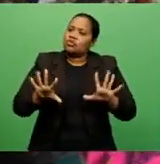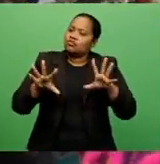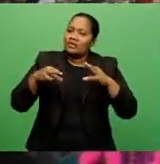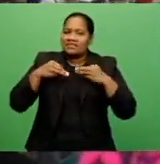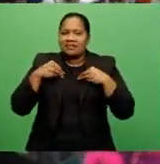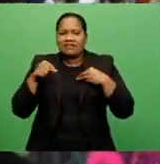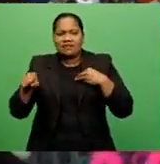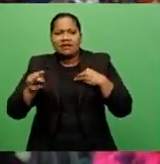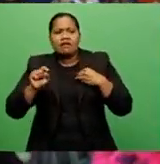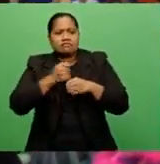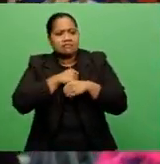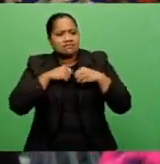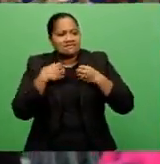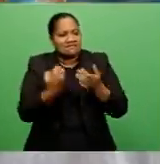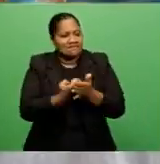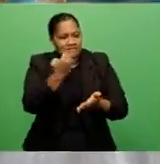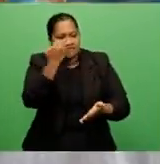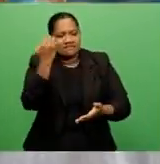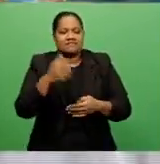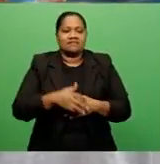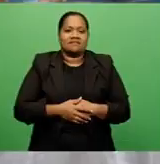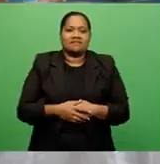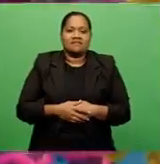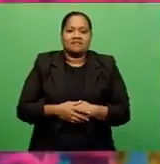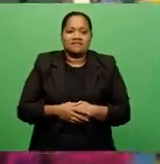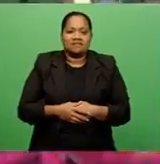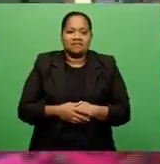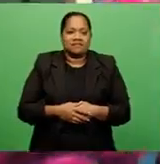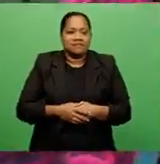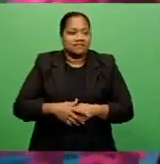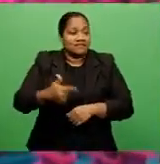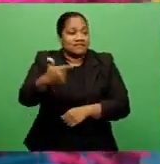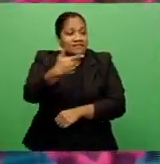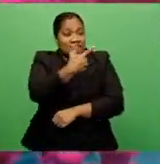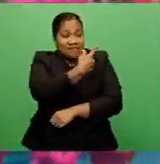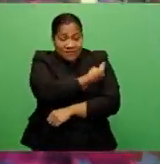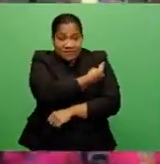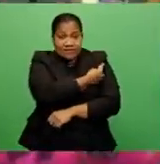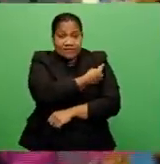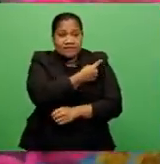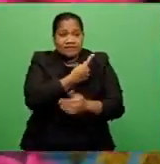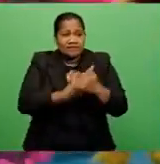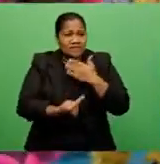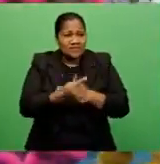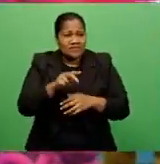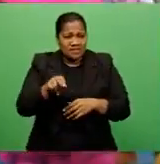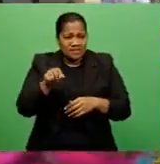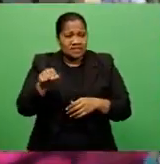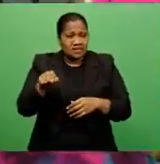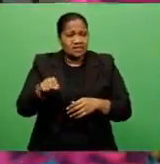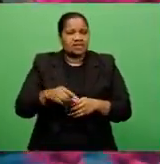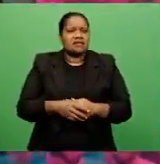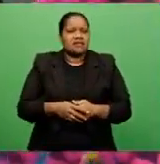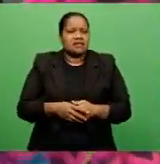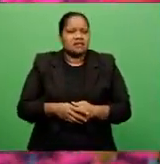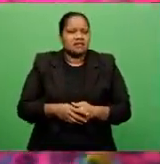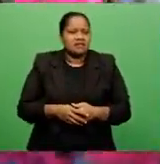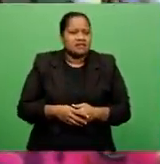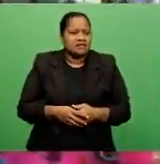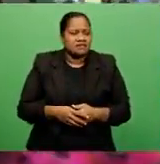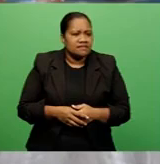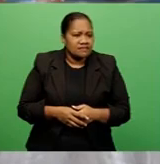our economy. The vaccines we need are coming out of the laboratories and into the manufacturing